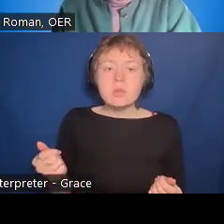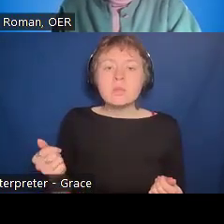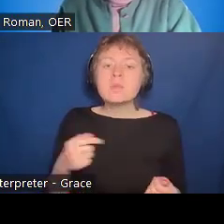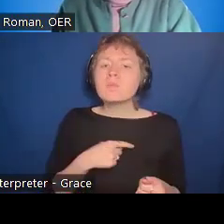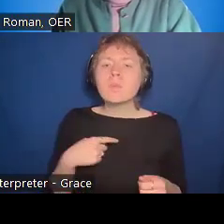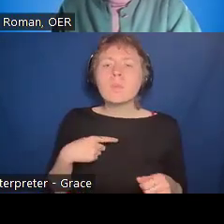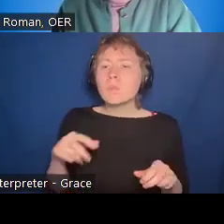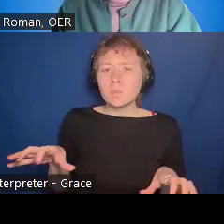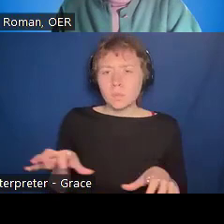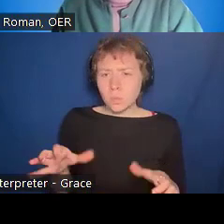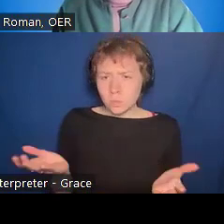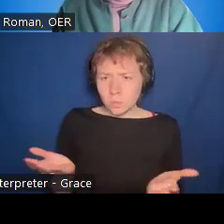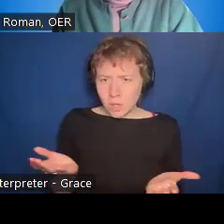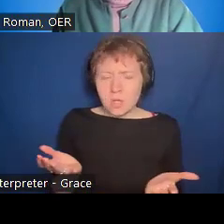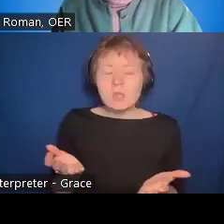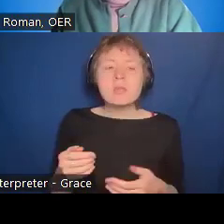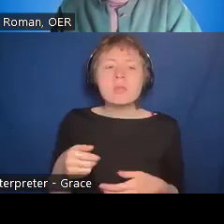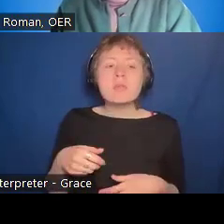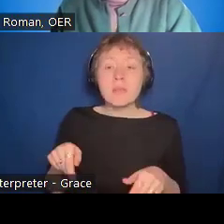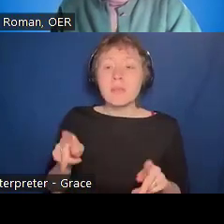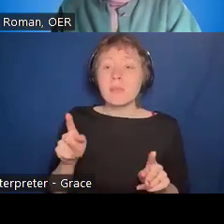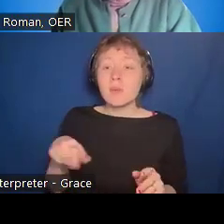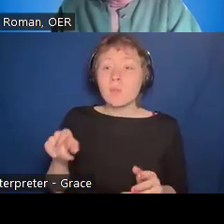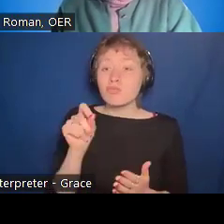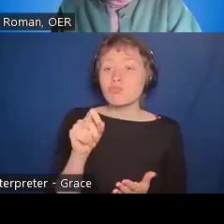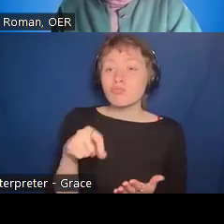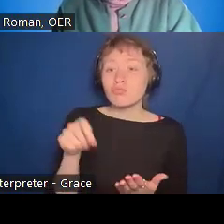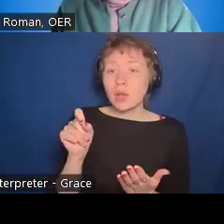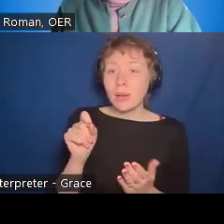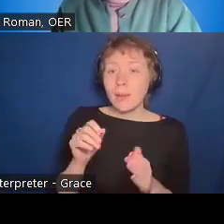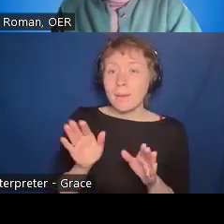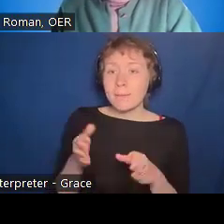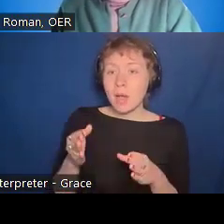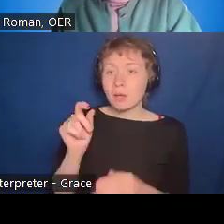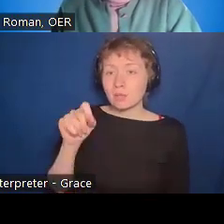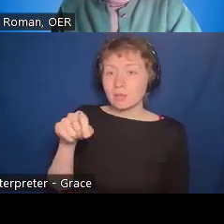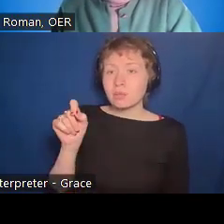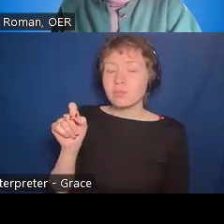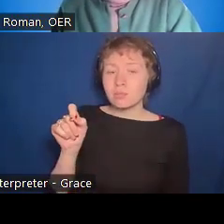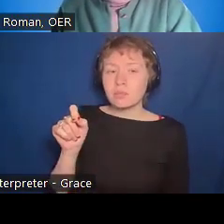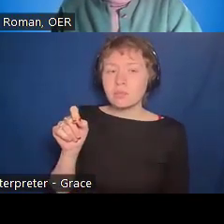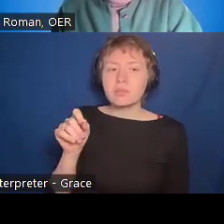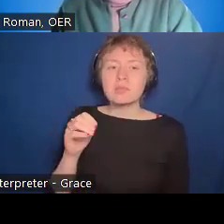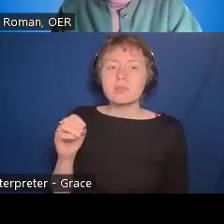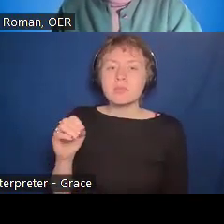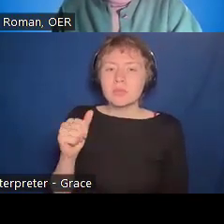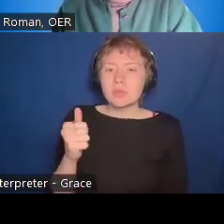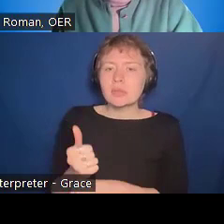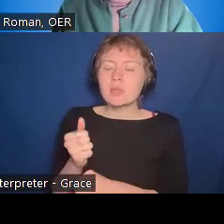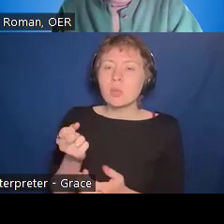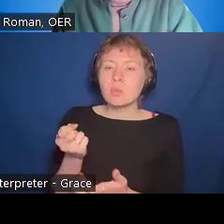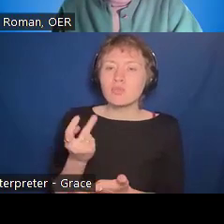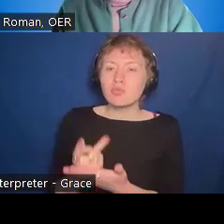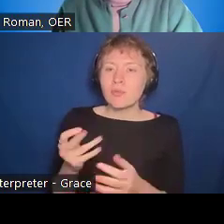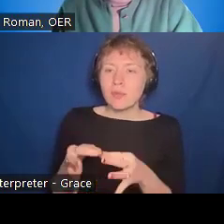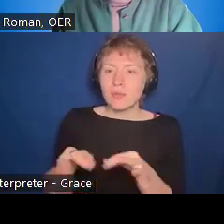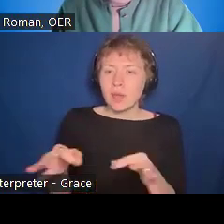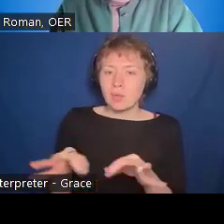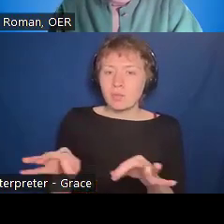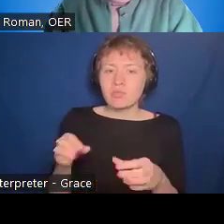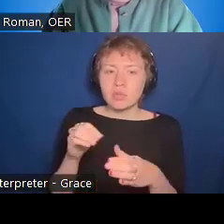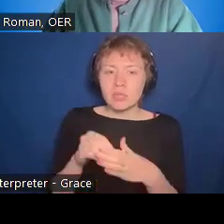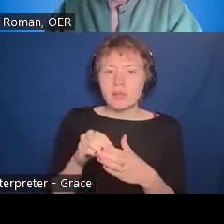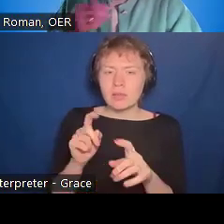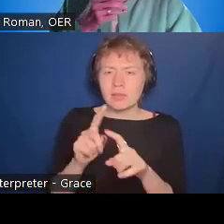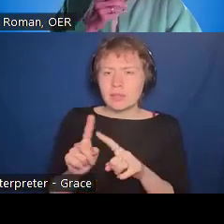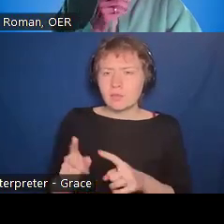basically allow you to check a box and cassette in the approved language into the various sections of the NOFO.